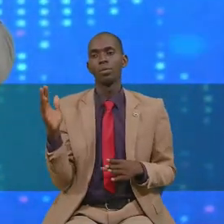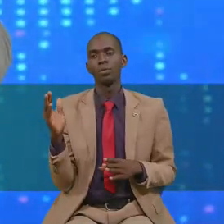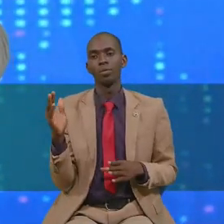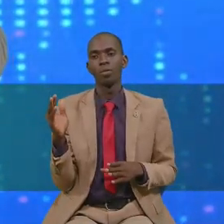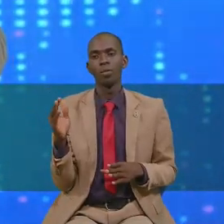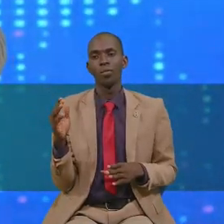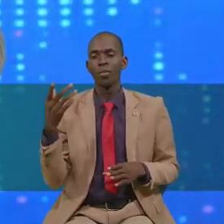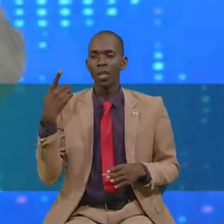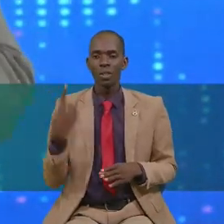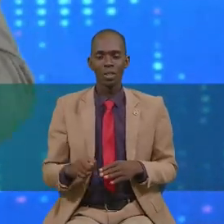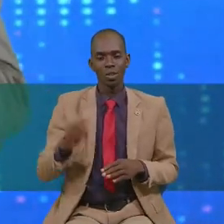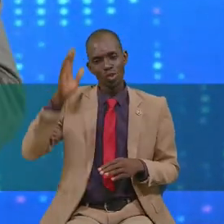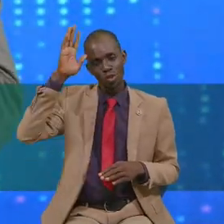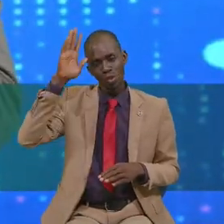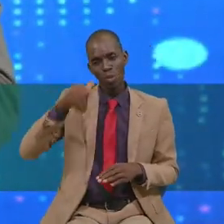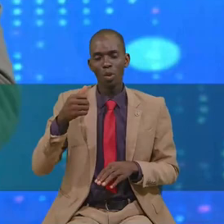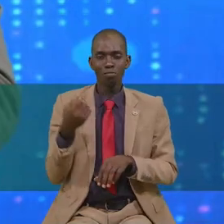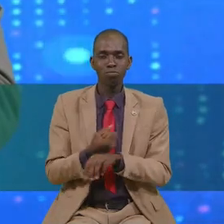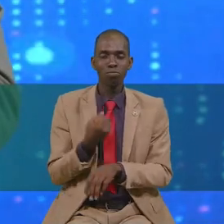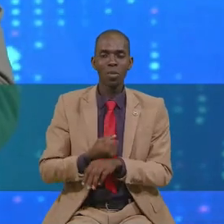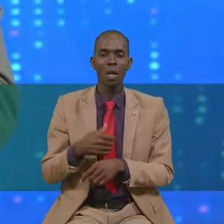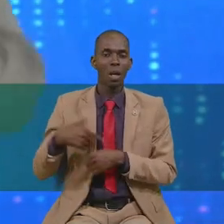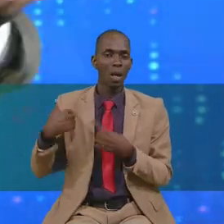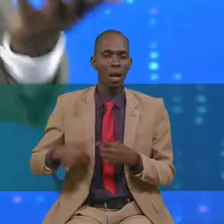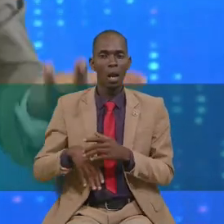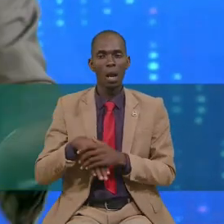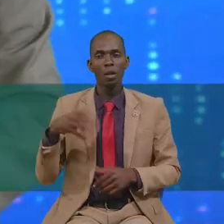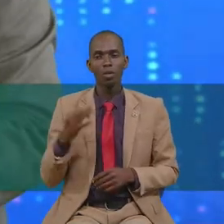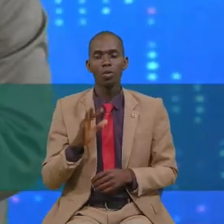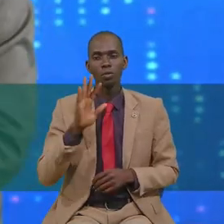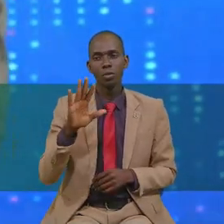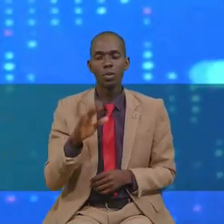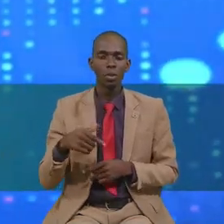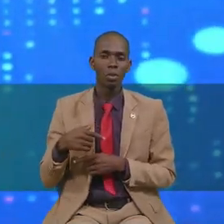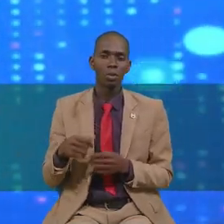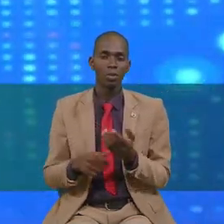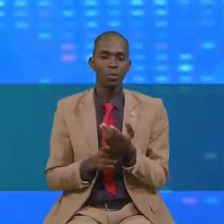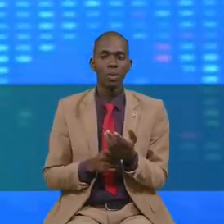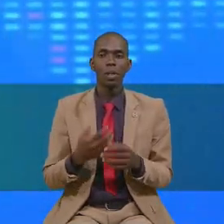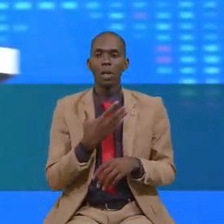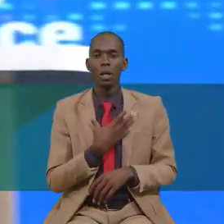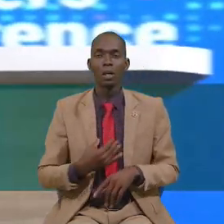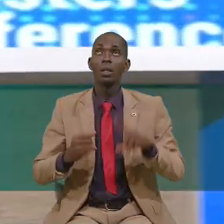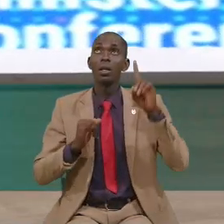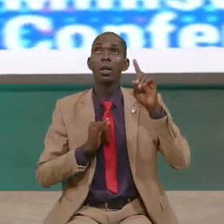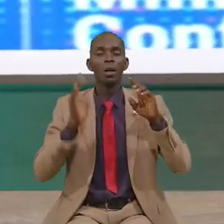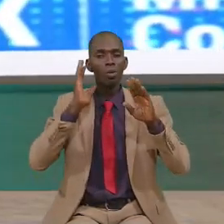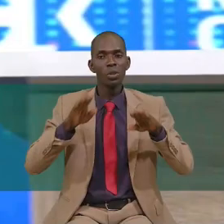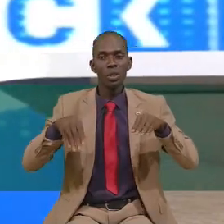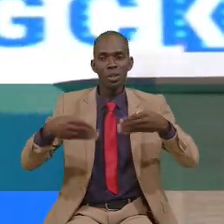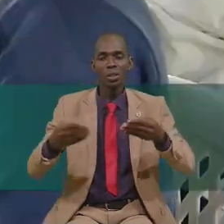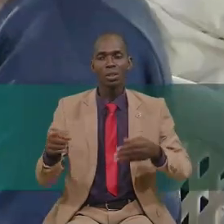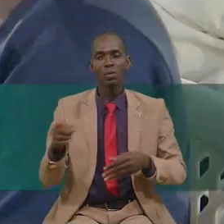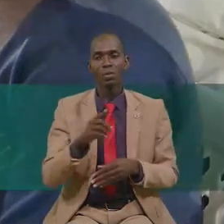stony heart out of your flesh, and will give you an heart of